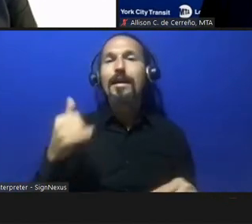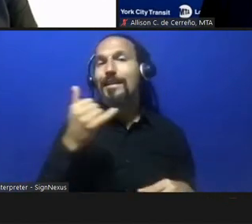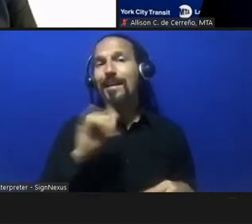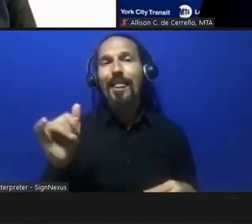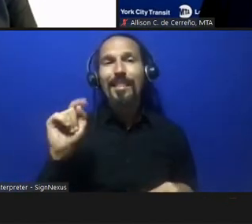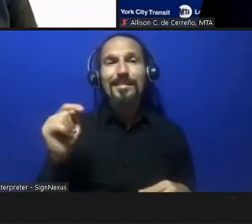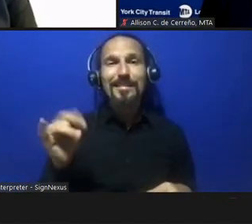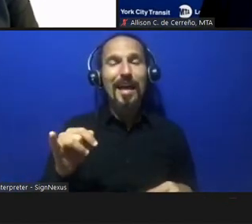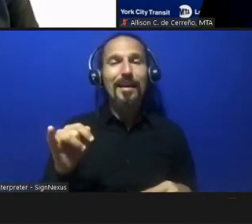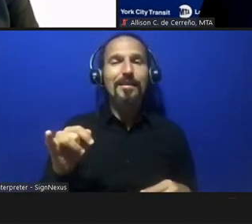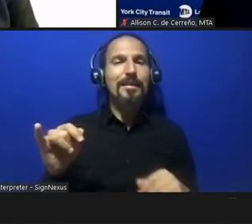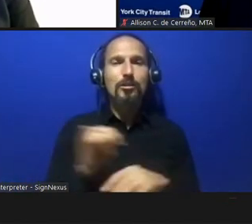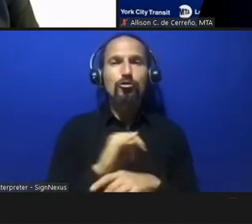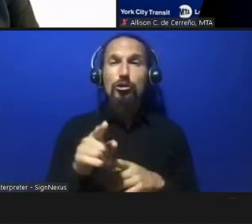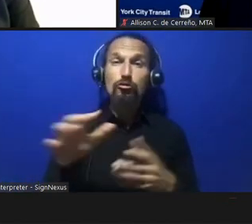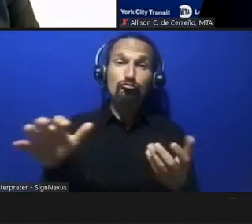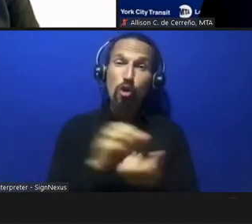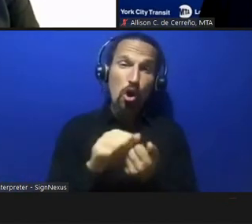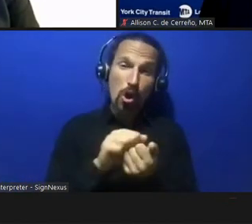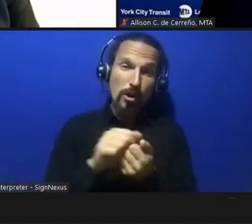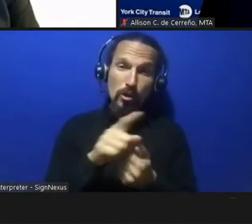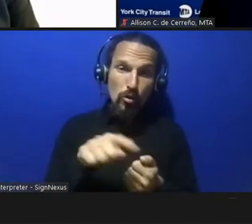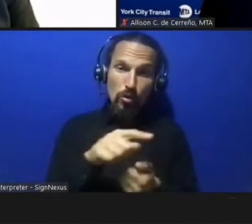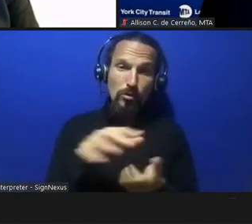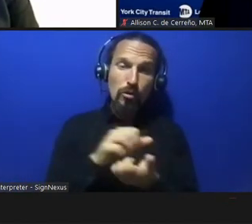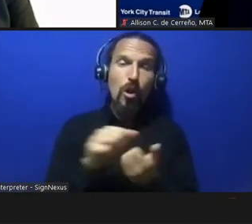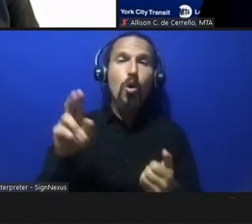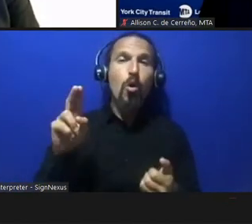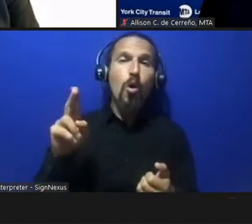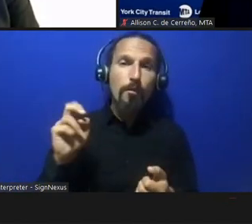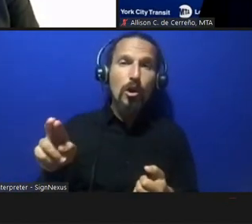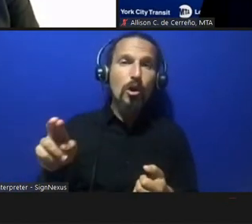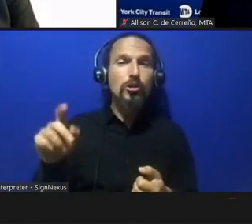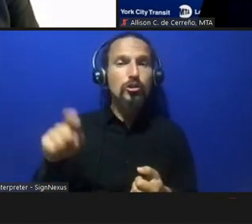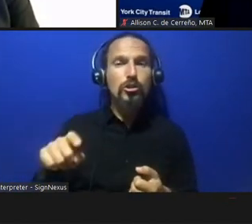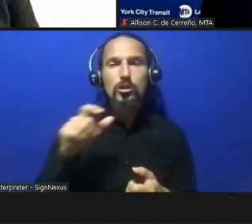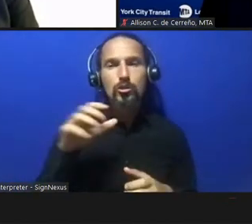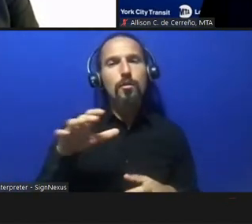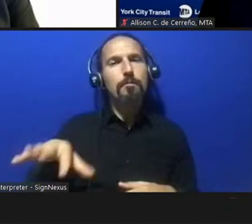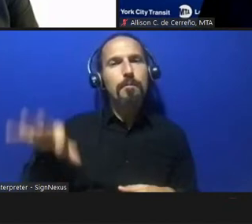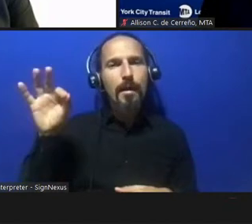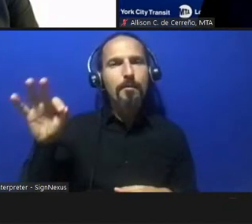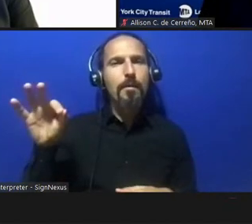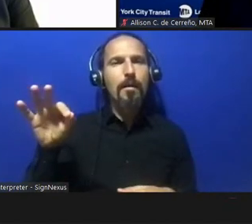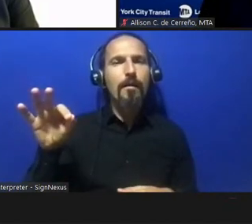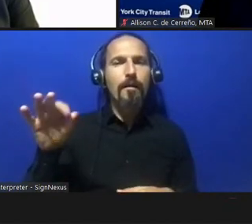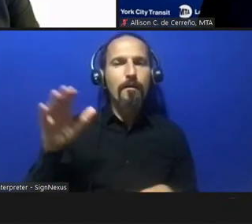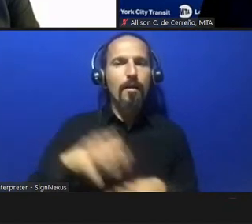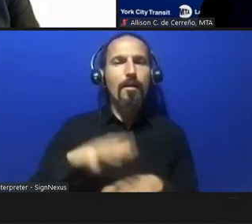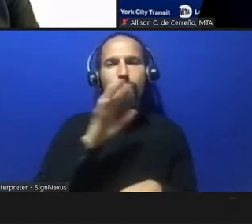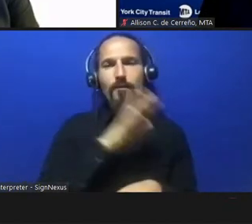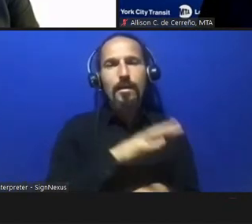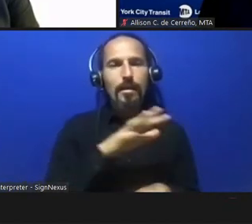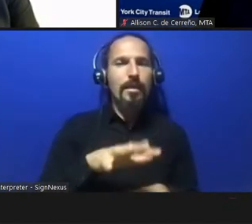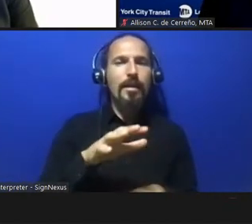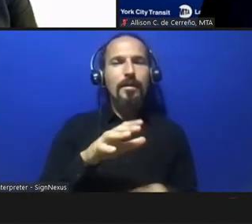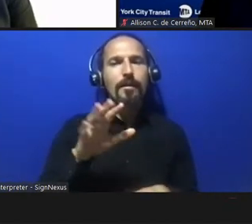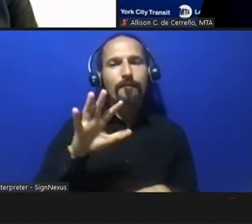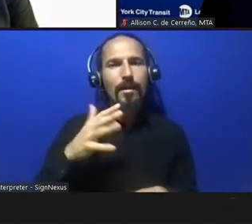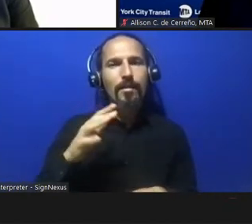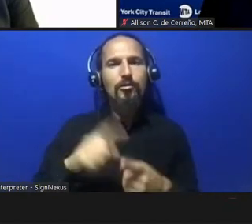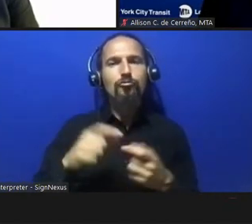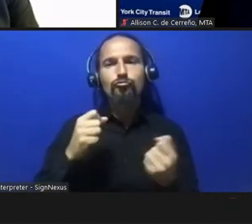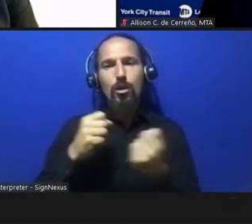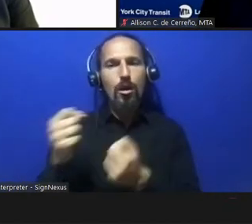industry destroyed you guys destroyed it you let uber uber should not be doing pickups from like a pickup on like 55th and 5th to go drive